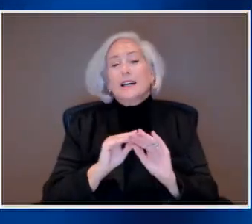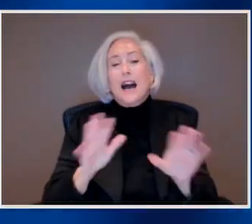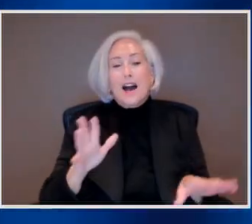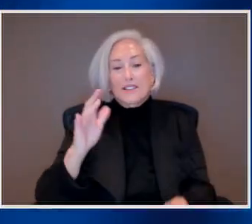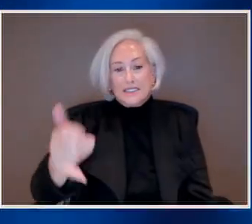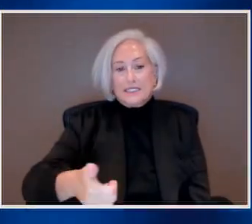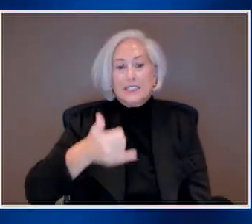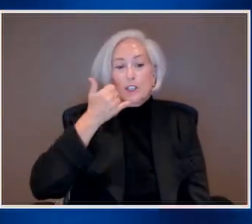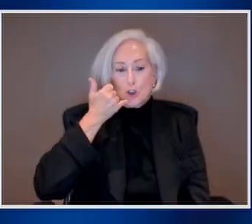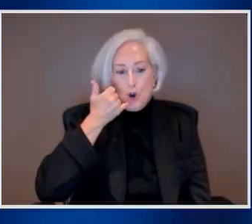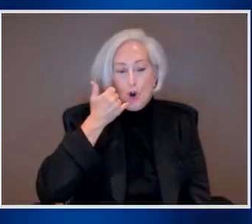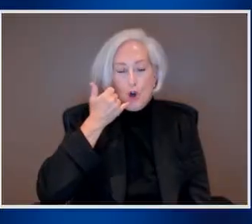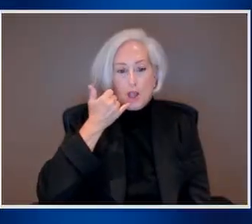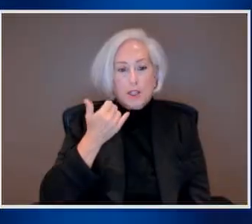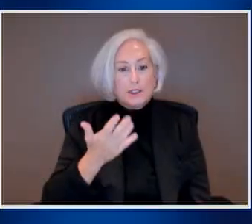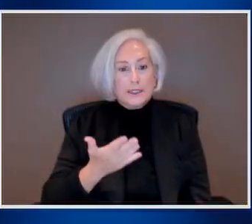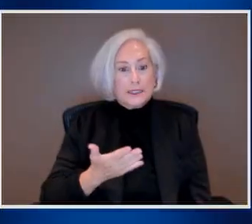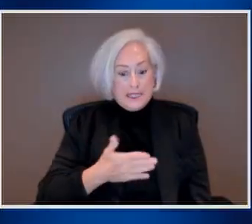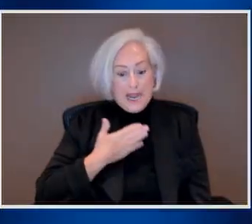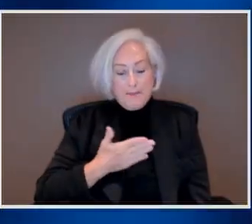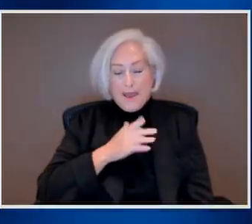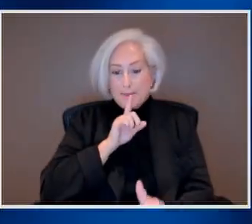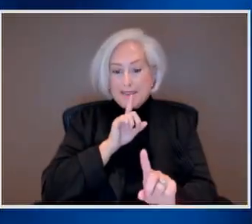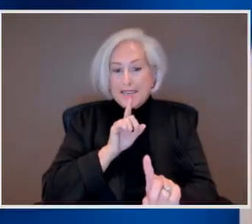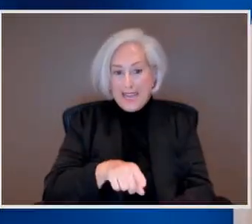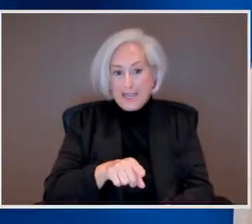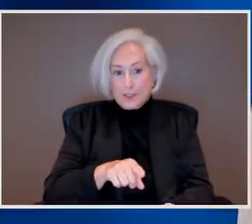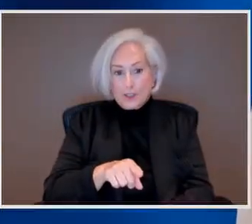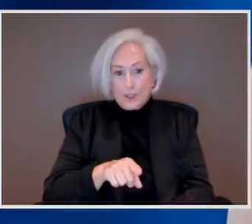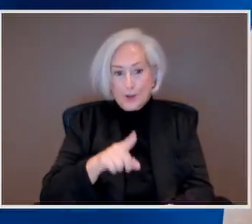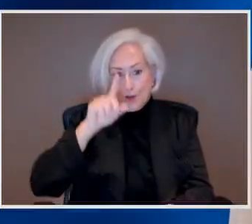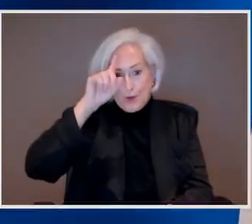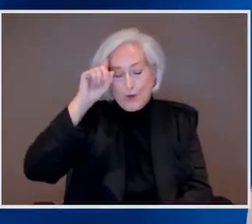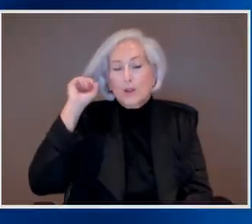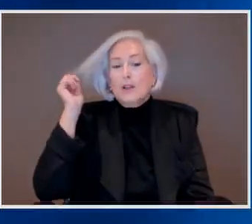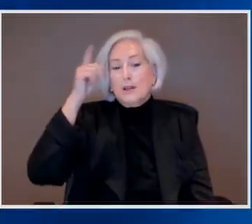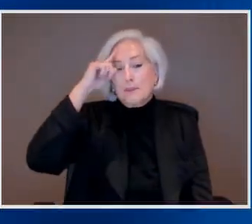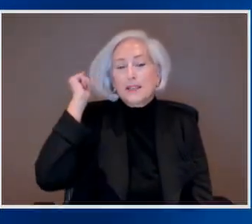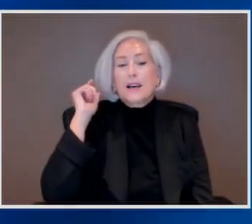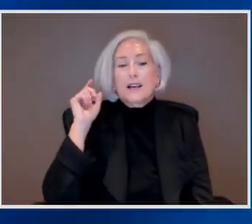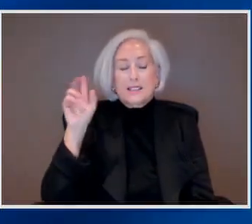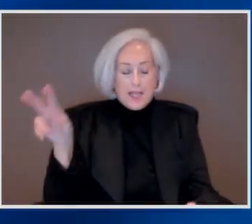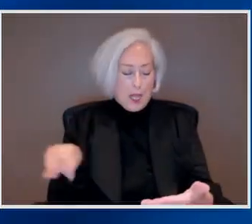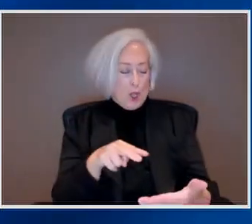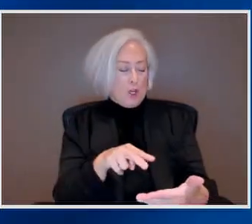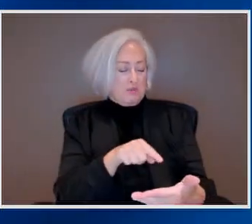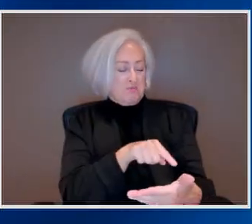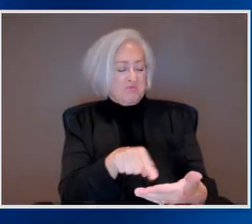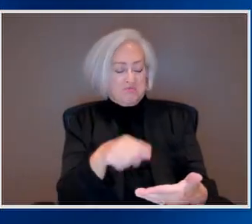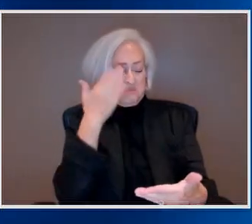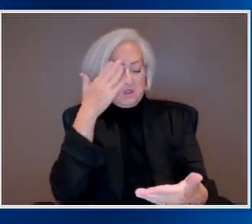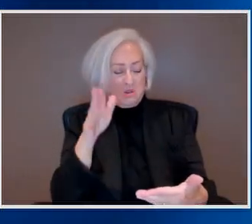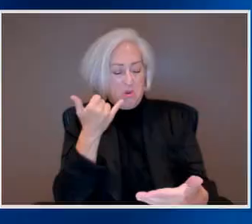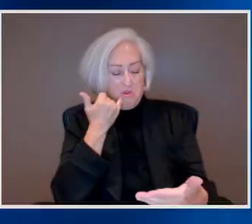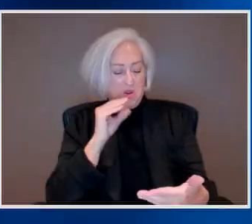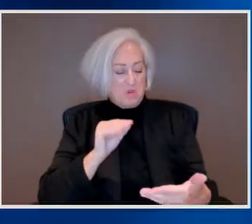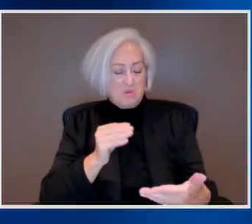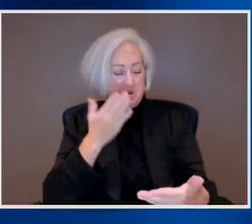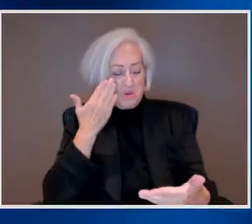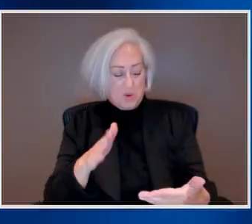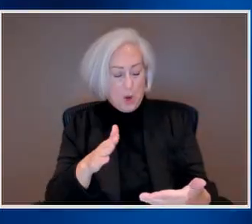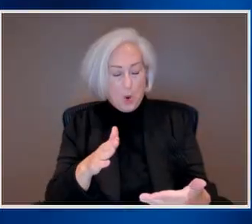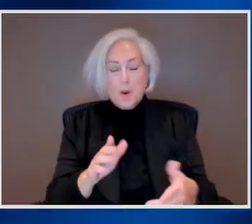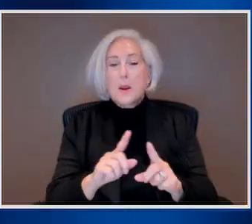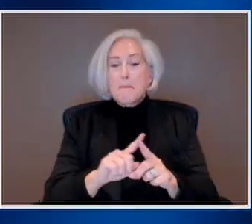and I'm super thankful that I answered the phone because obviously it wasn't a number that I had known, but I had just gotten to work and I got the